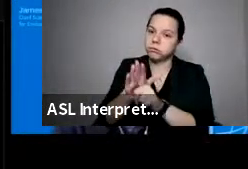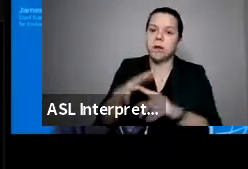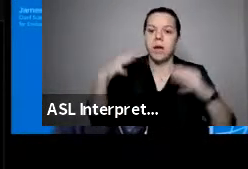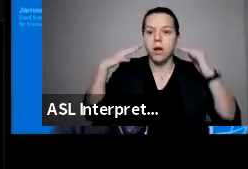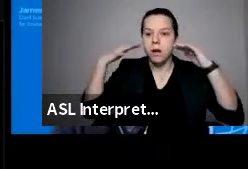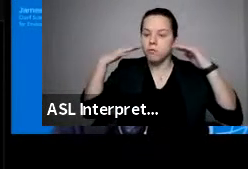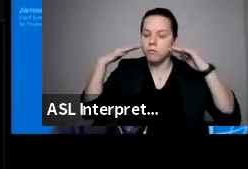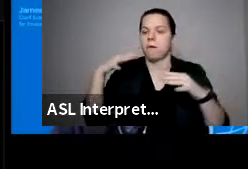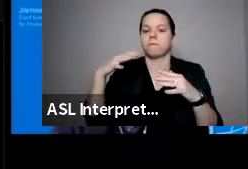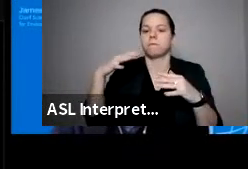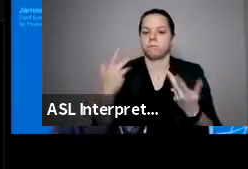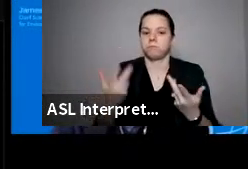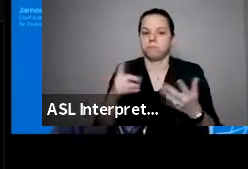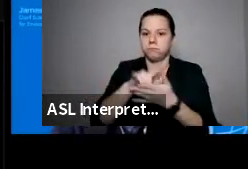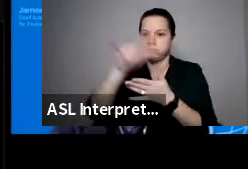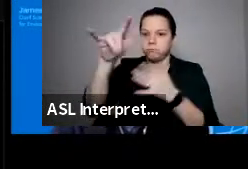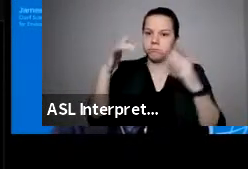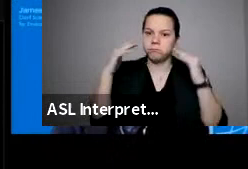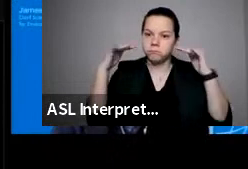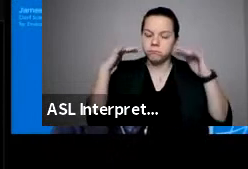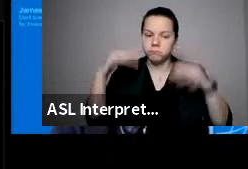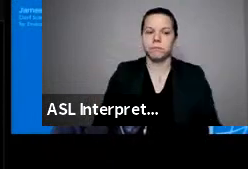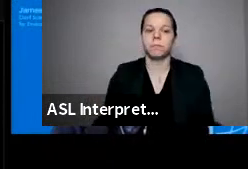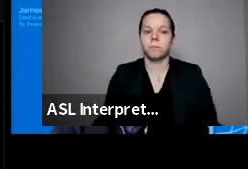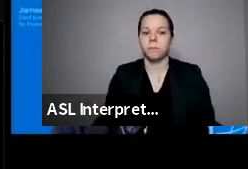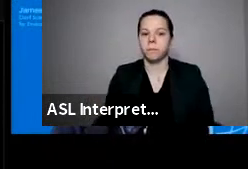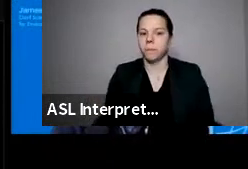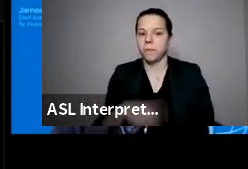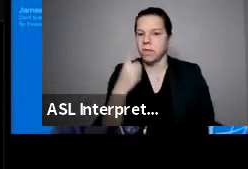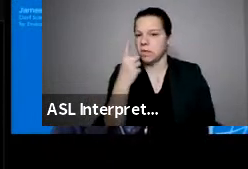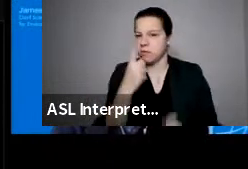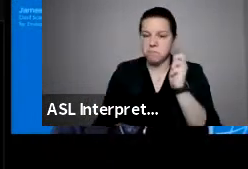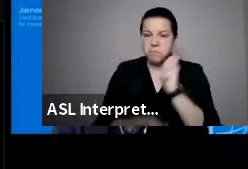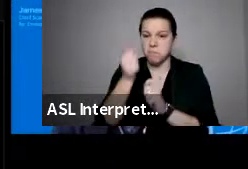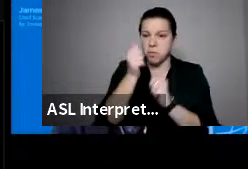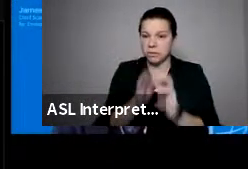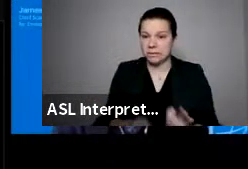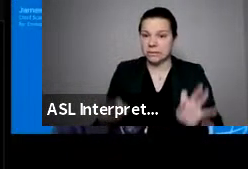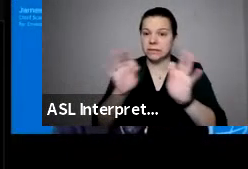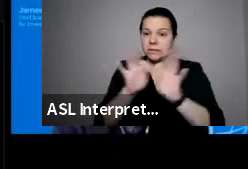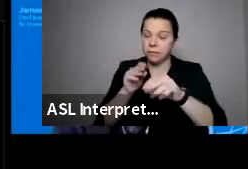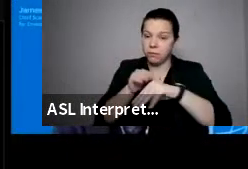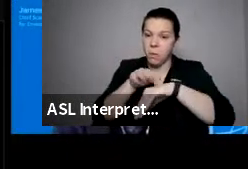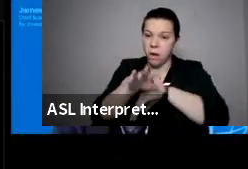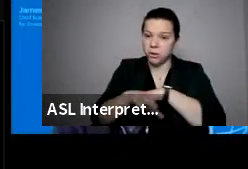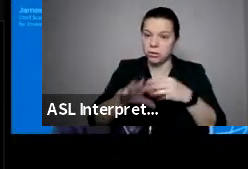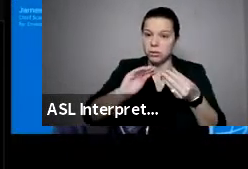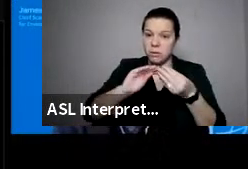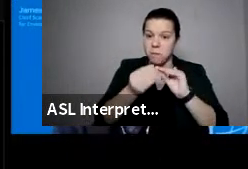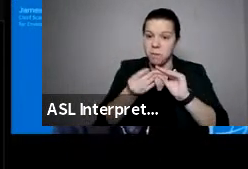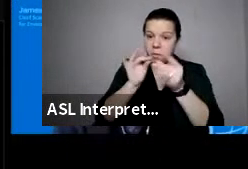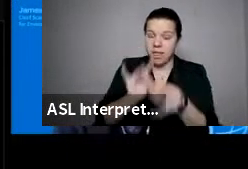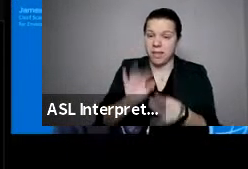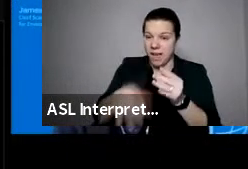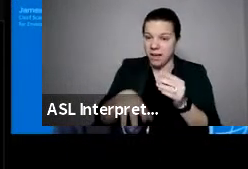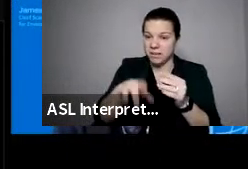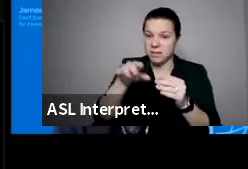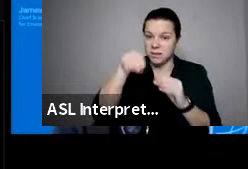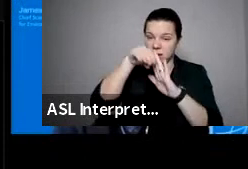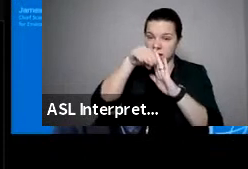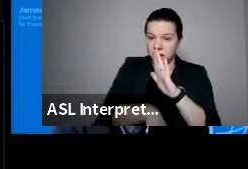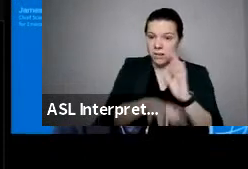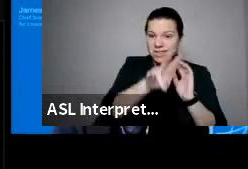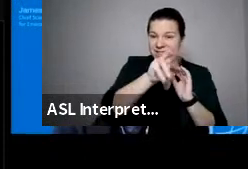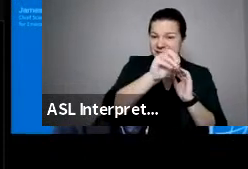noise. And the single most influential factor in that historical decline in going from roughly 7 million